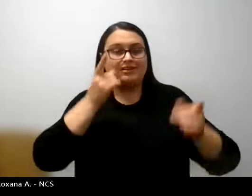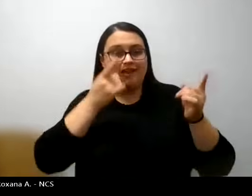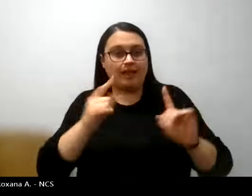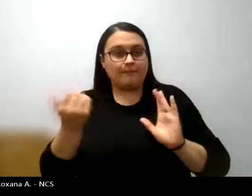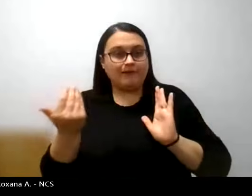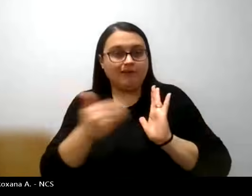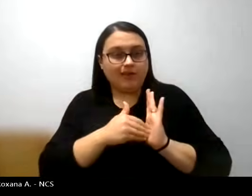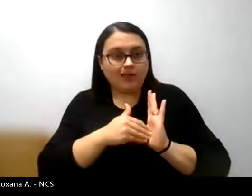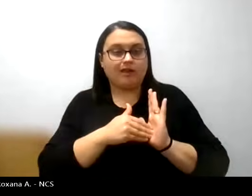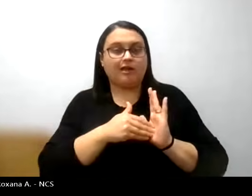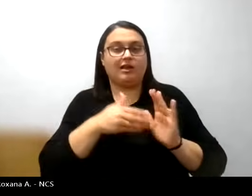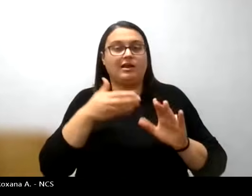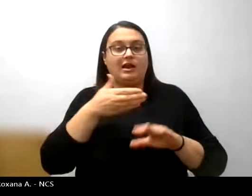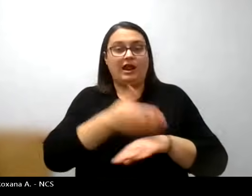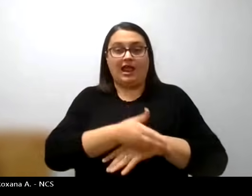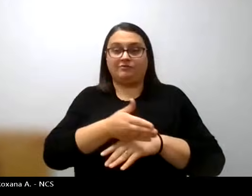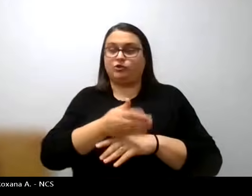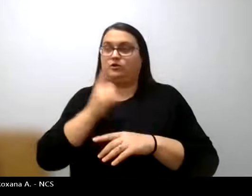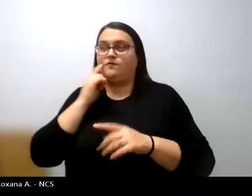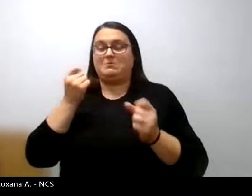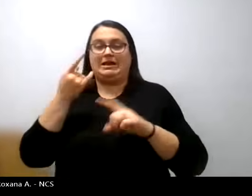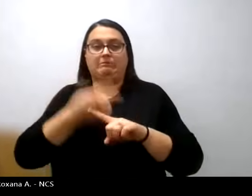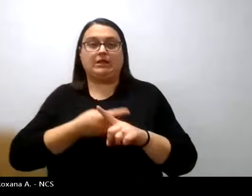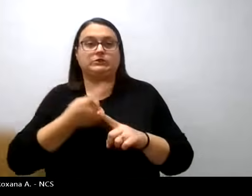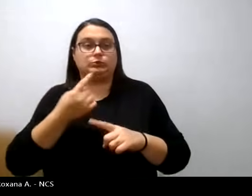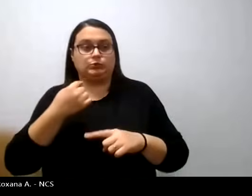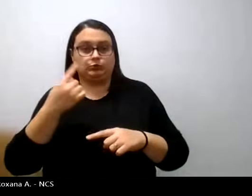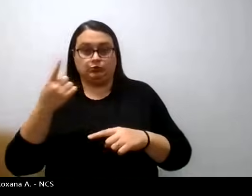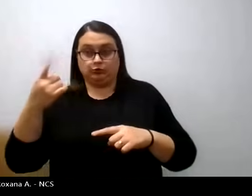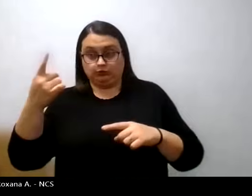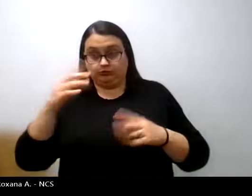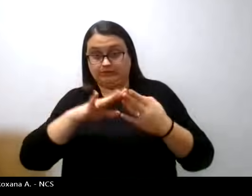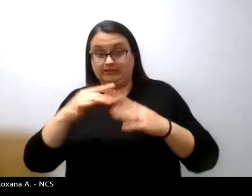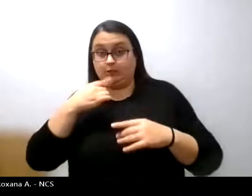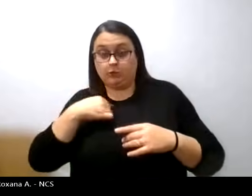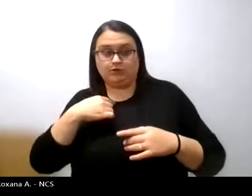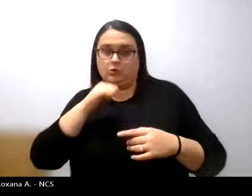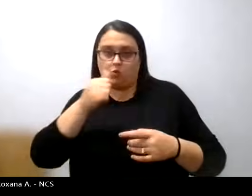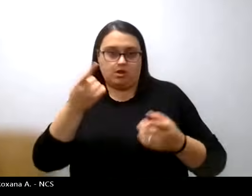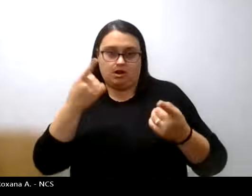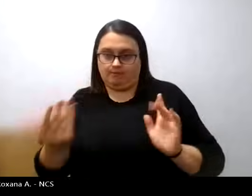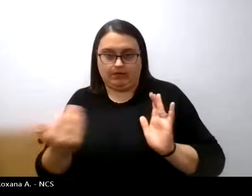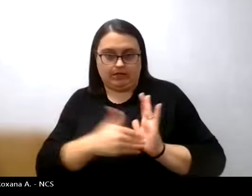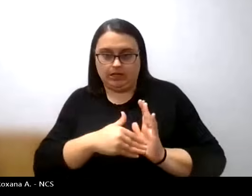again after they were told for months that the city was working to make sure it didn't happen again?